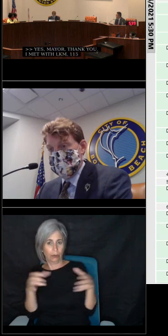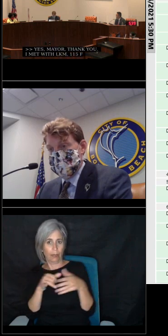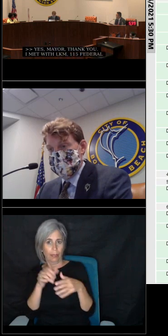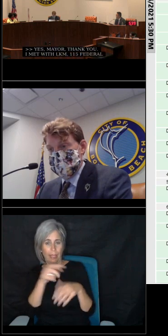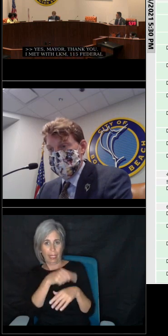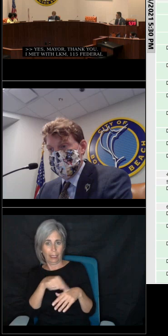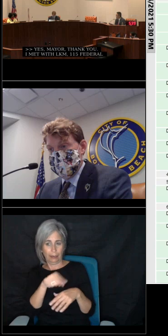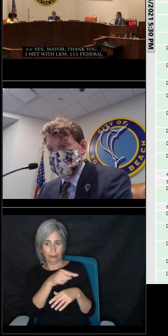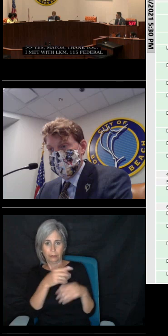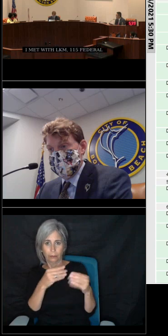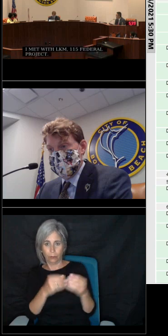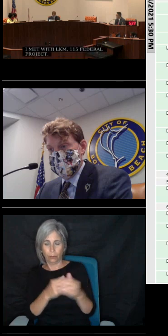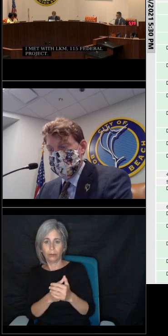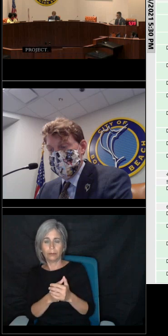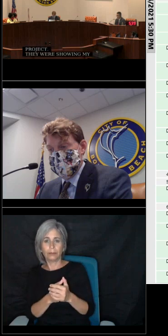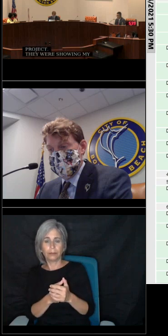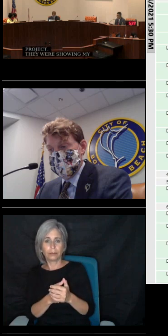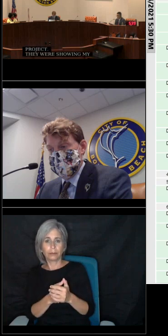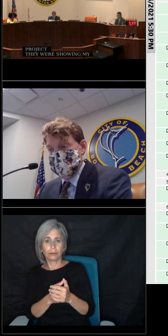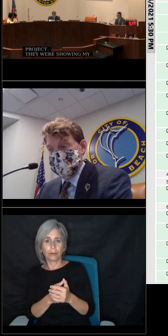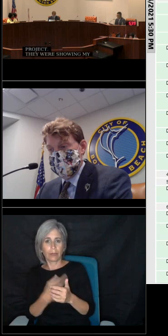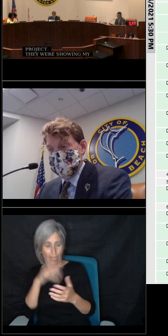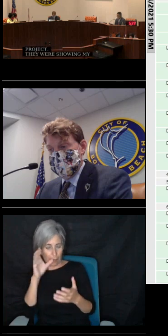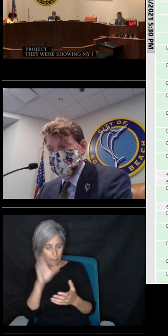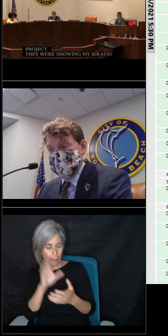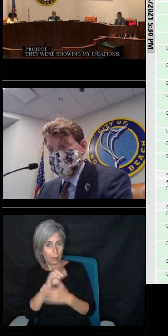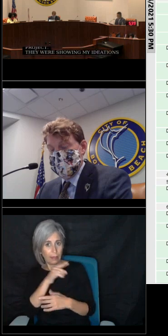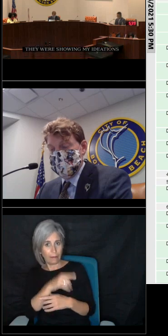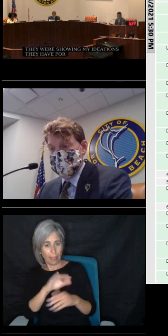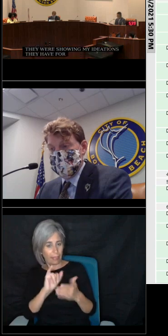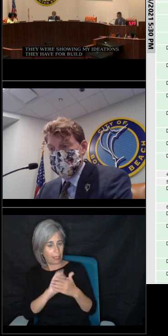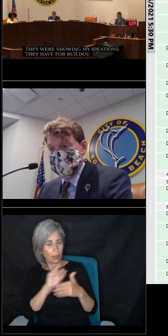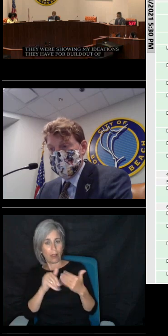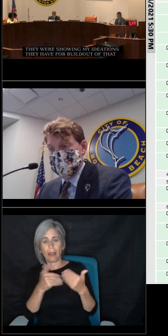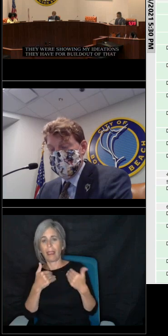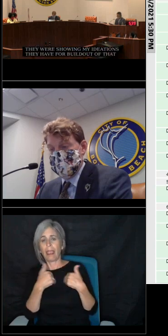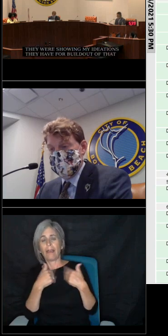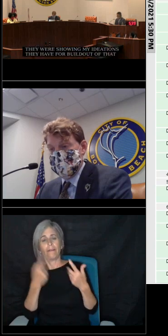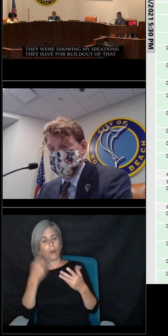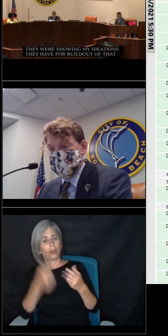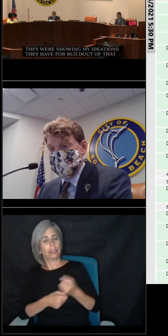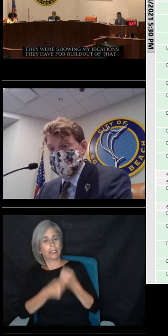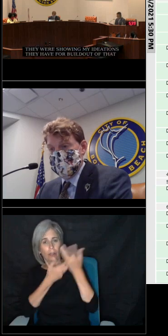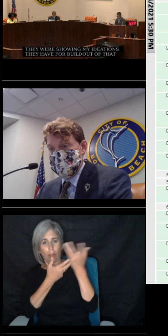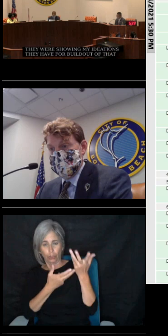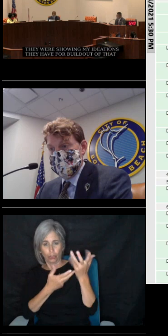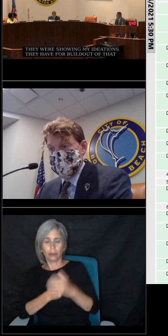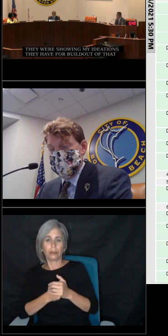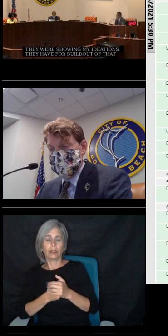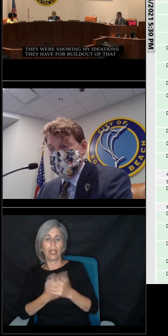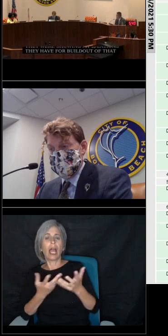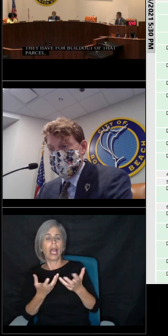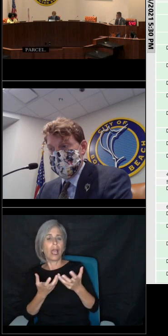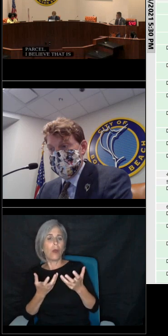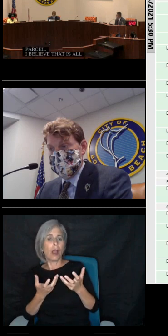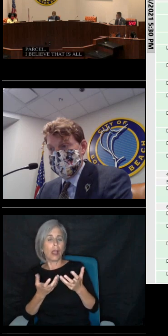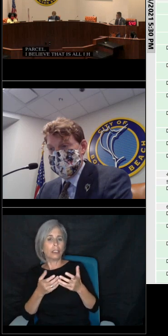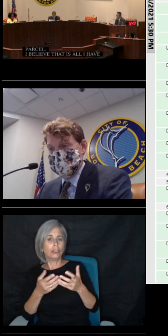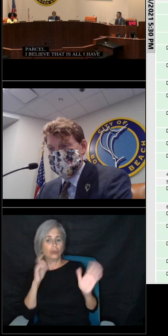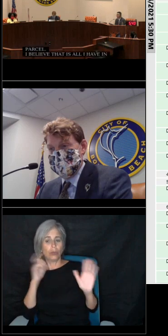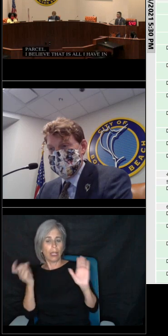parcel. And I believe that is all I have in terms of disclosures. I do want to give a brief shout